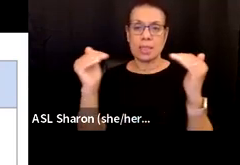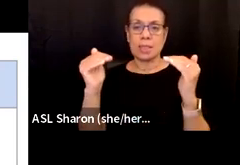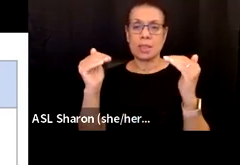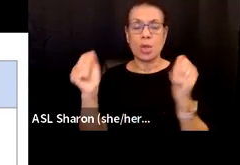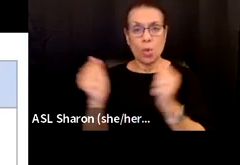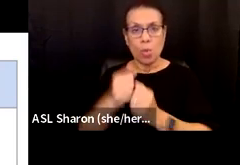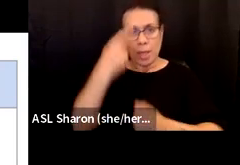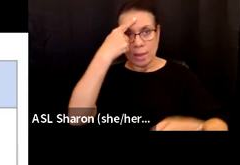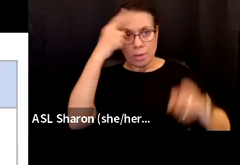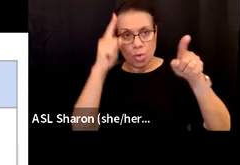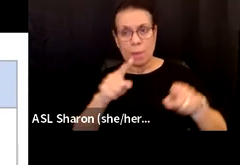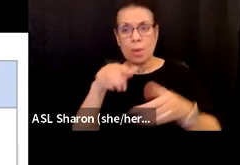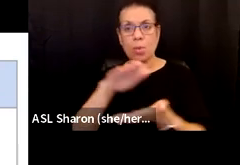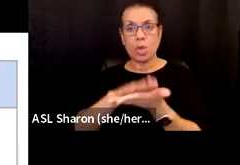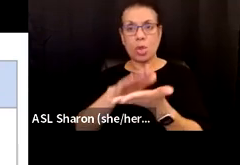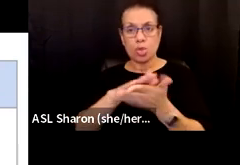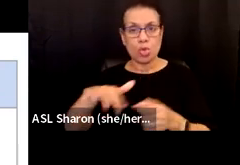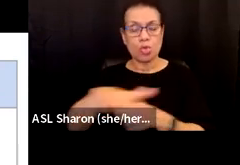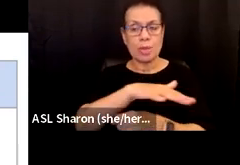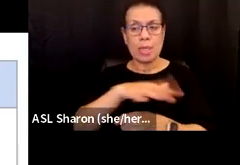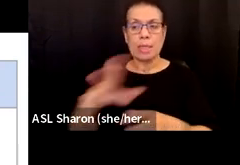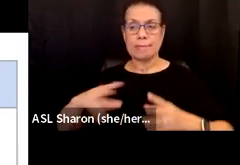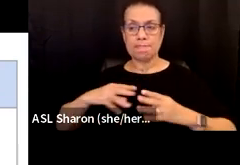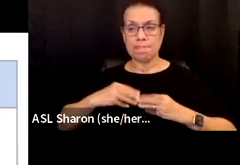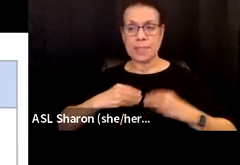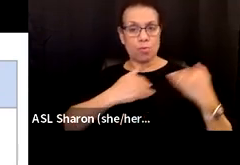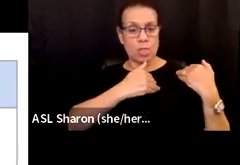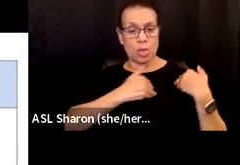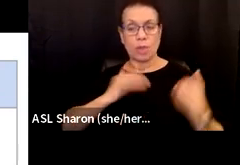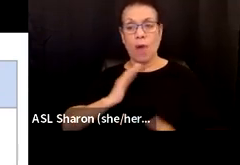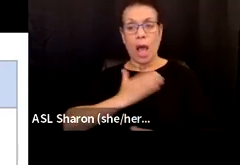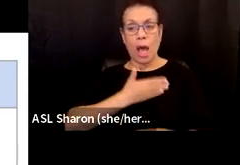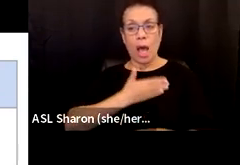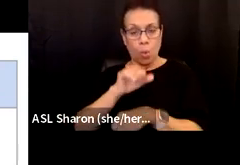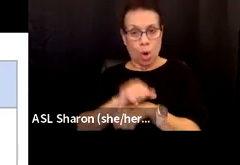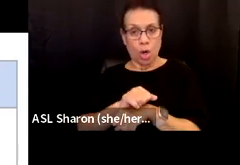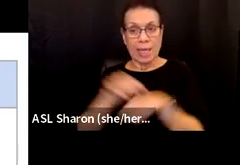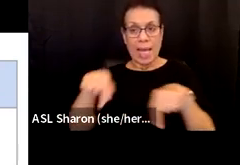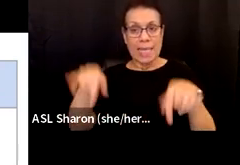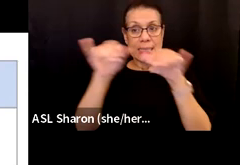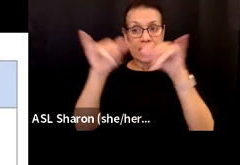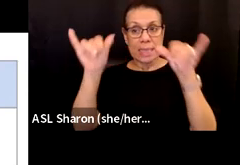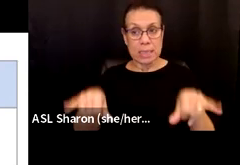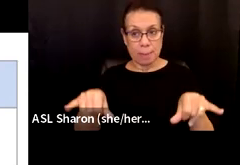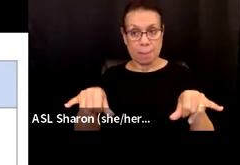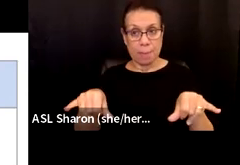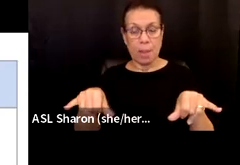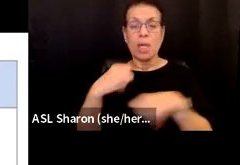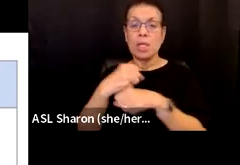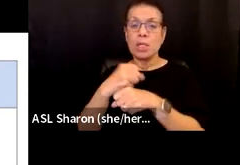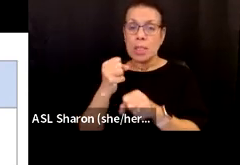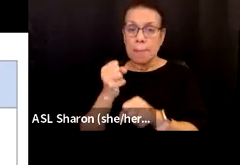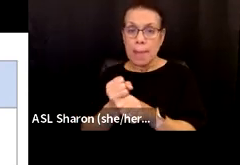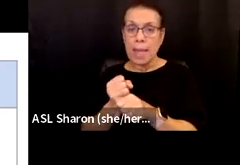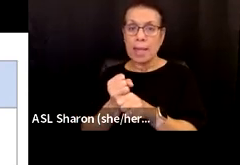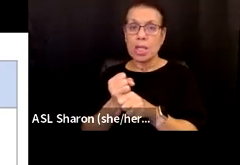district in continuing to take responsibility for the work that we need to do as a system to provide the